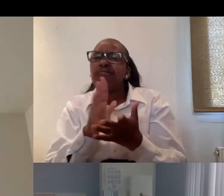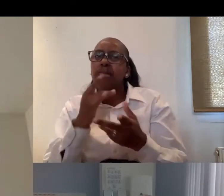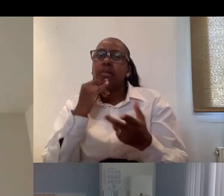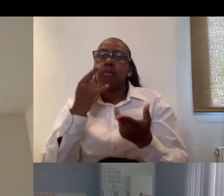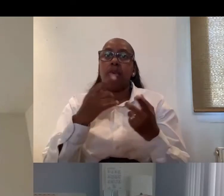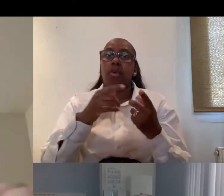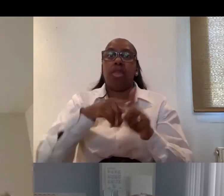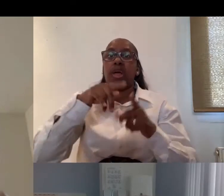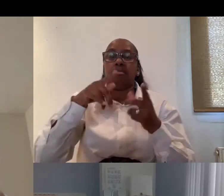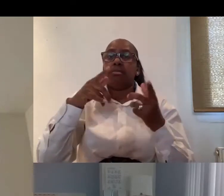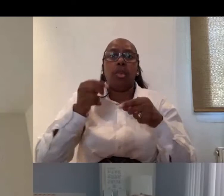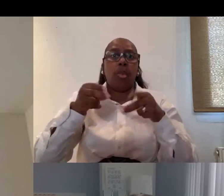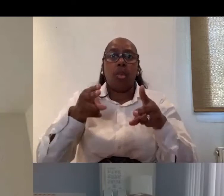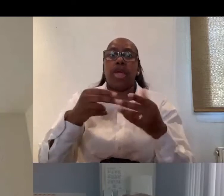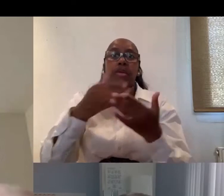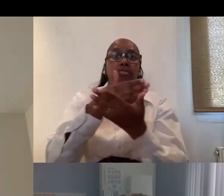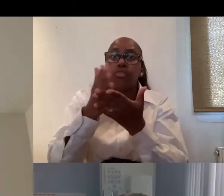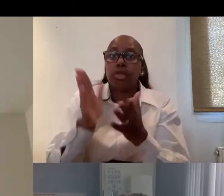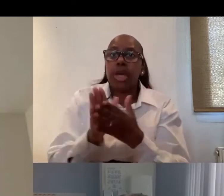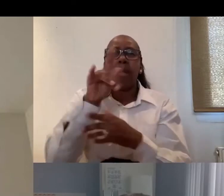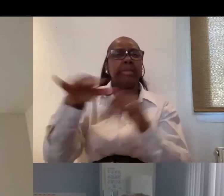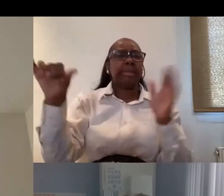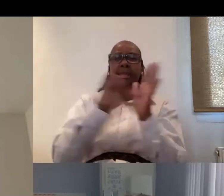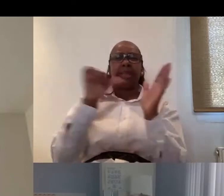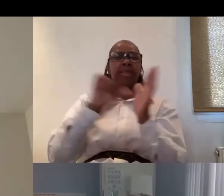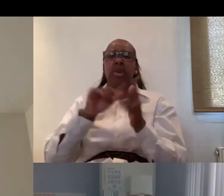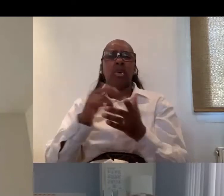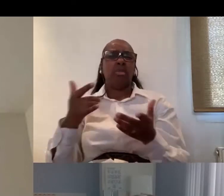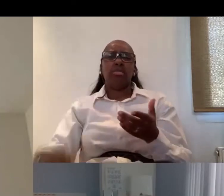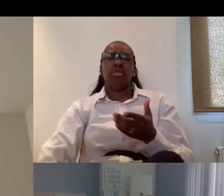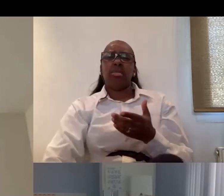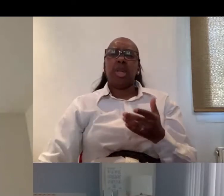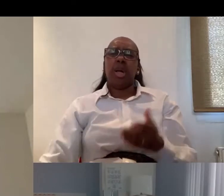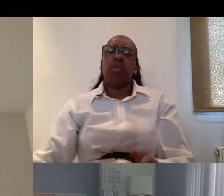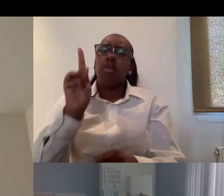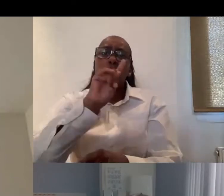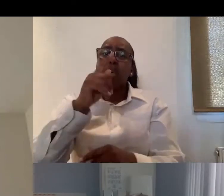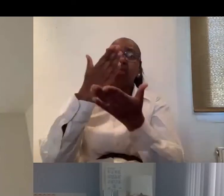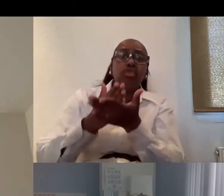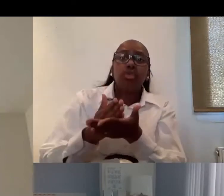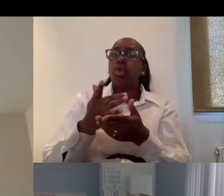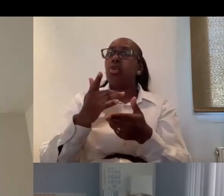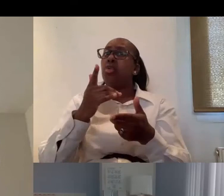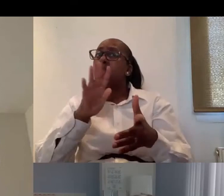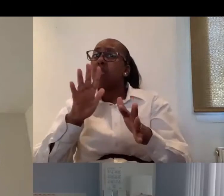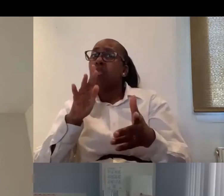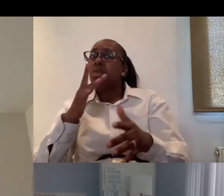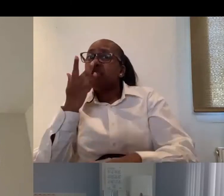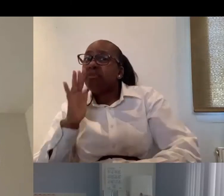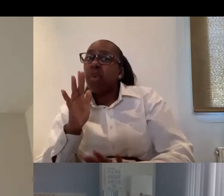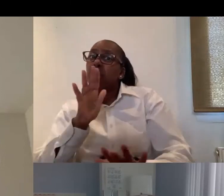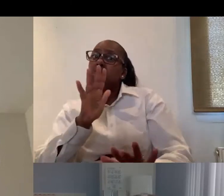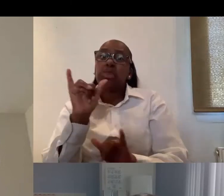various different ways and being shared, and it can be very difficult for you to work out what's truth and what's not truth, and what's best for